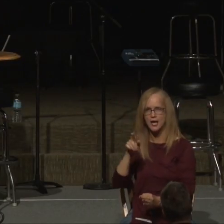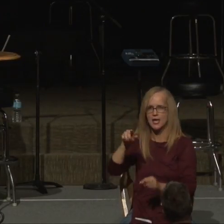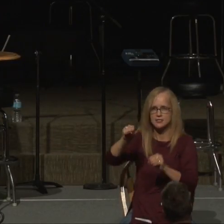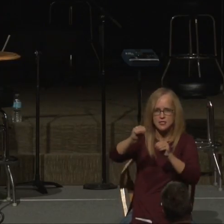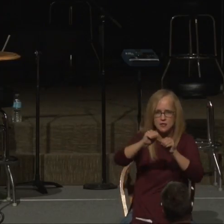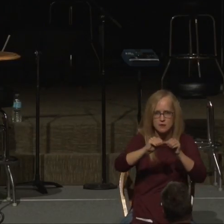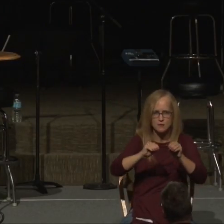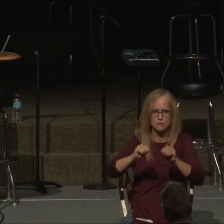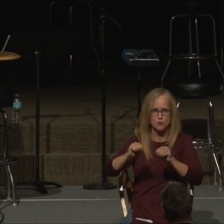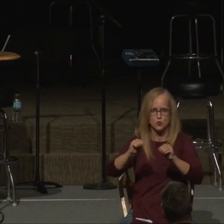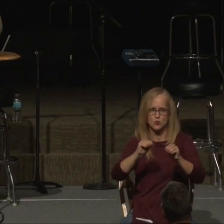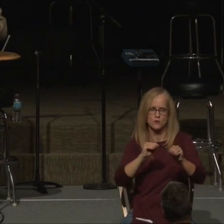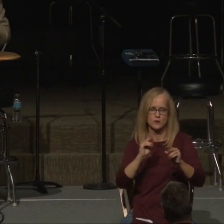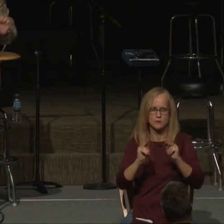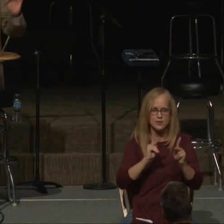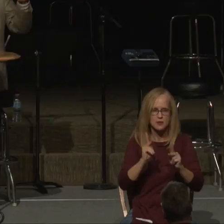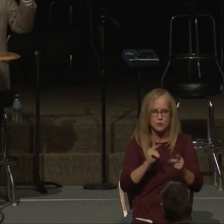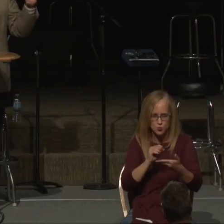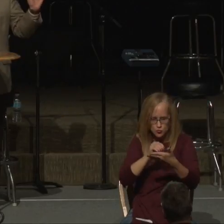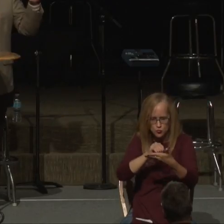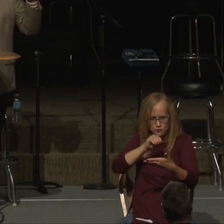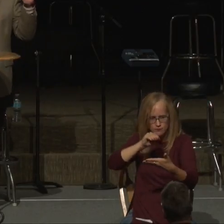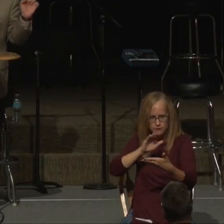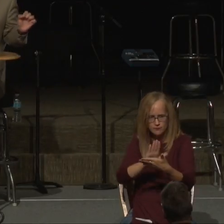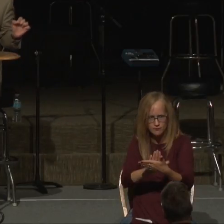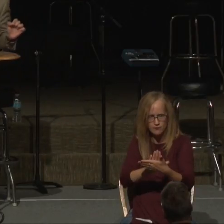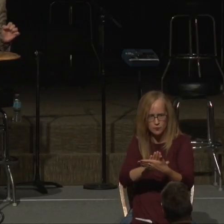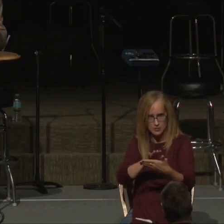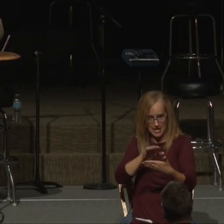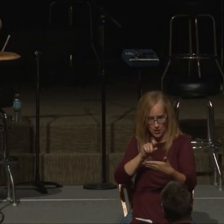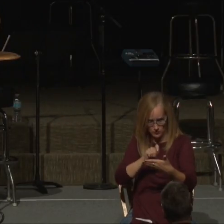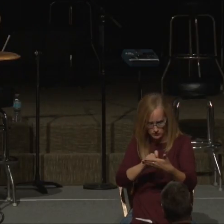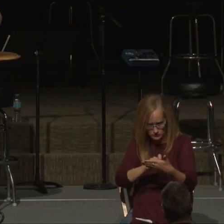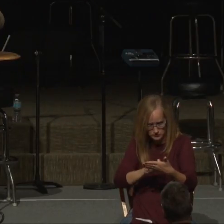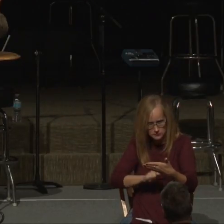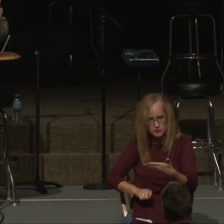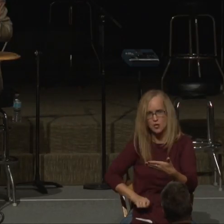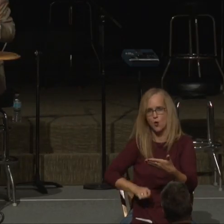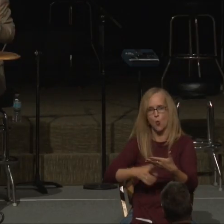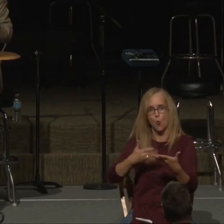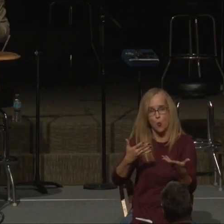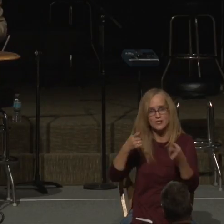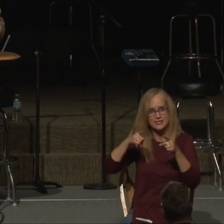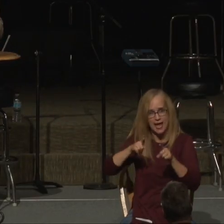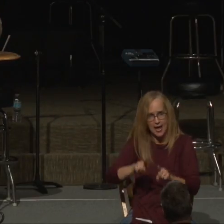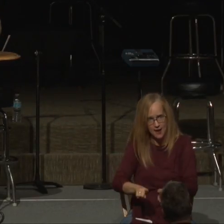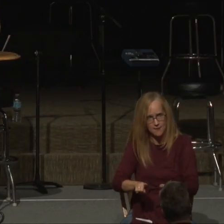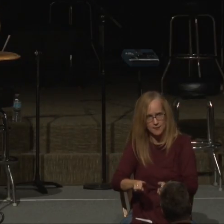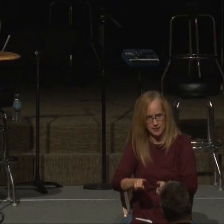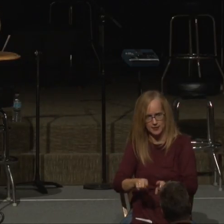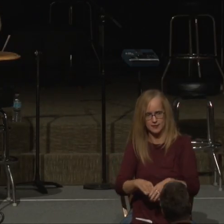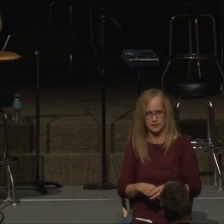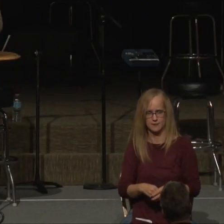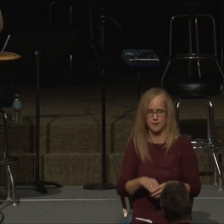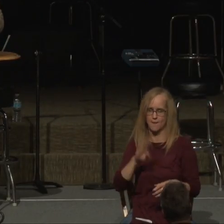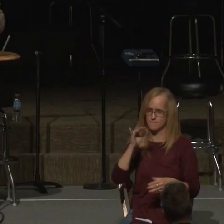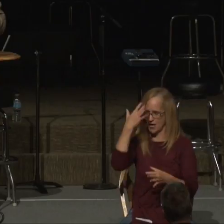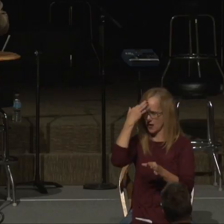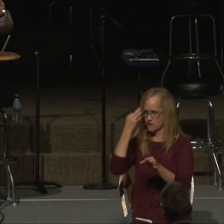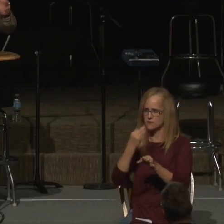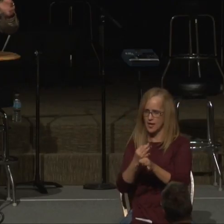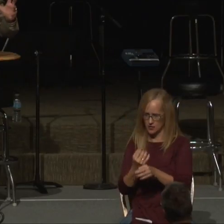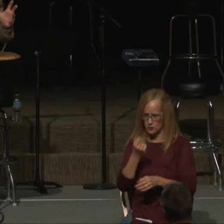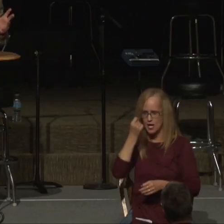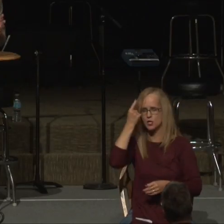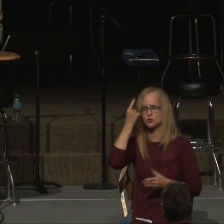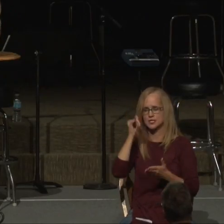moved men along to record the realities of what is going on behind the scenes. "By faith, we